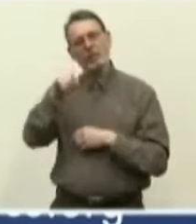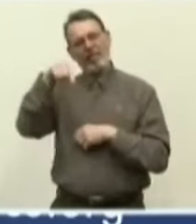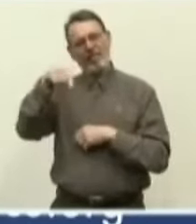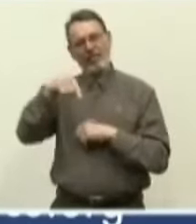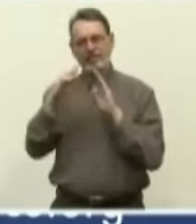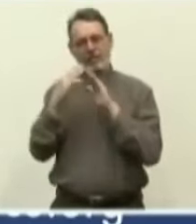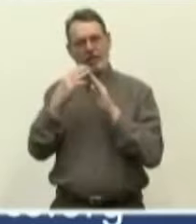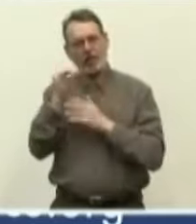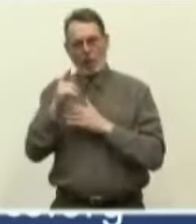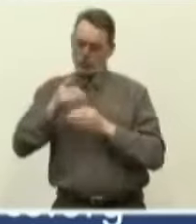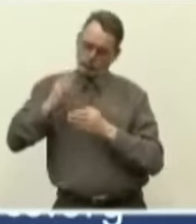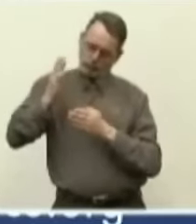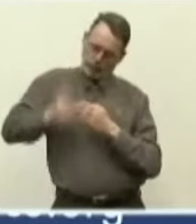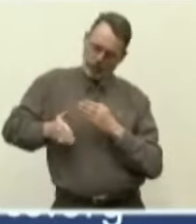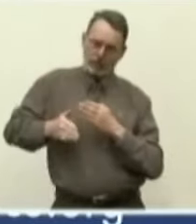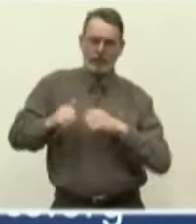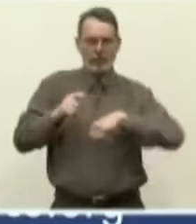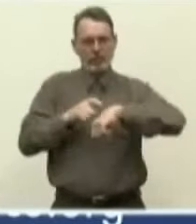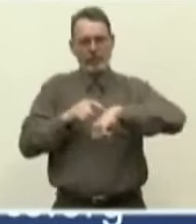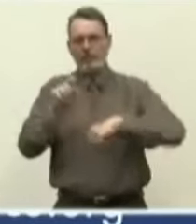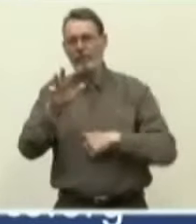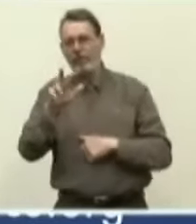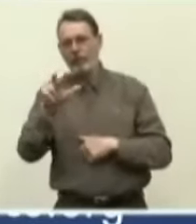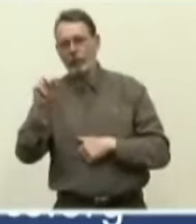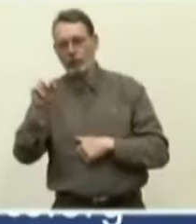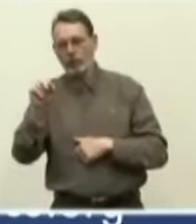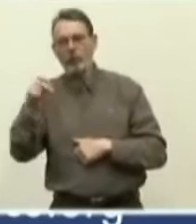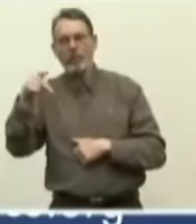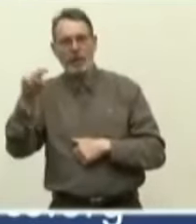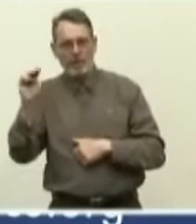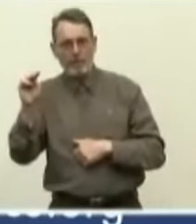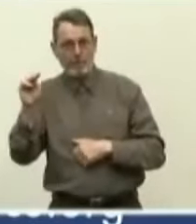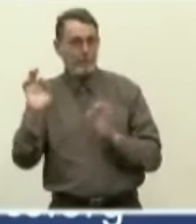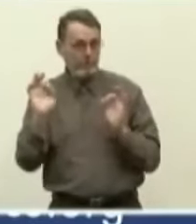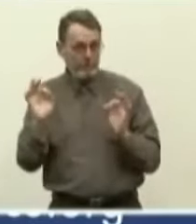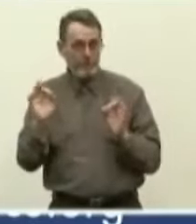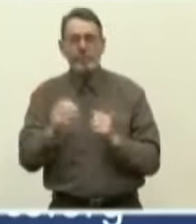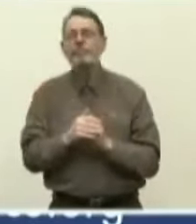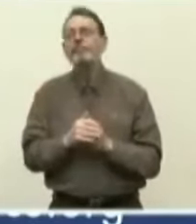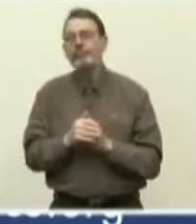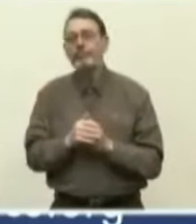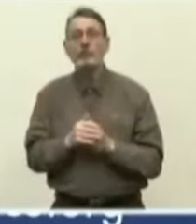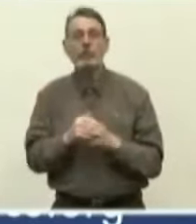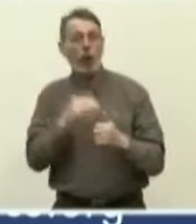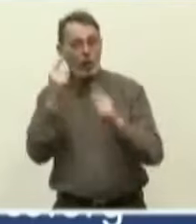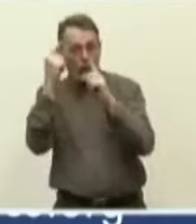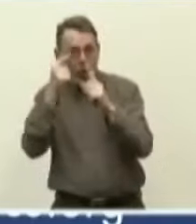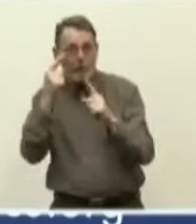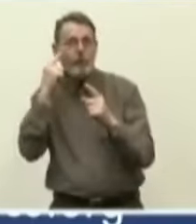will end at 5:30 p.m. So here's what we'd like to accomplish today.